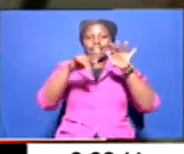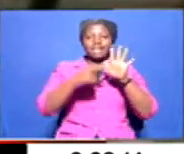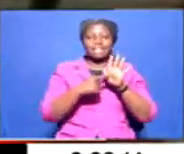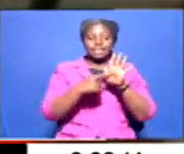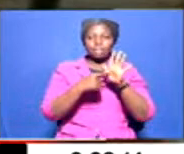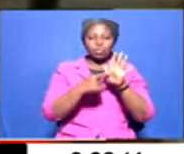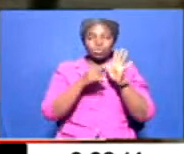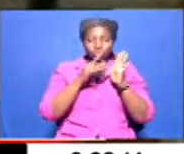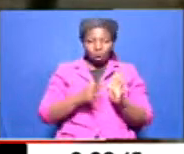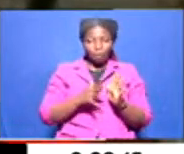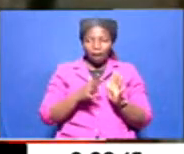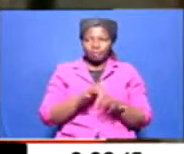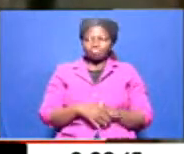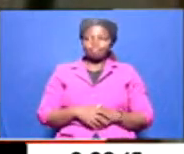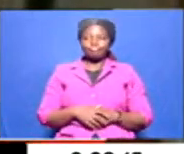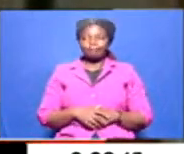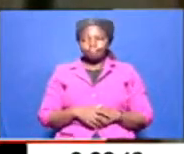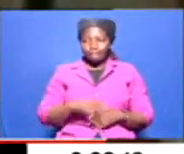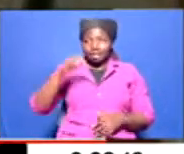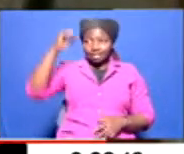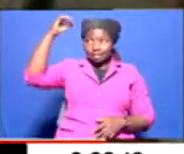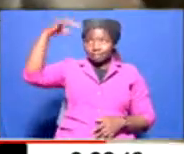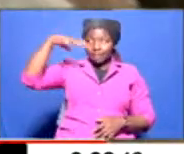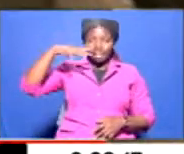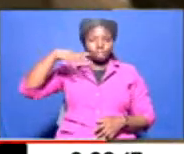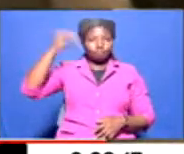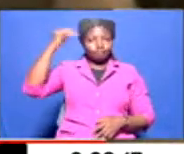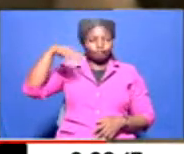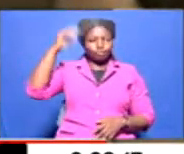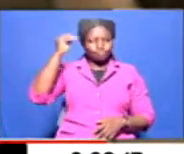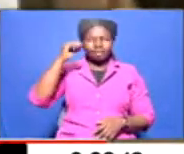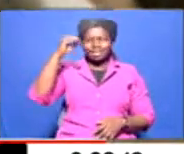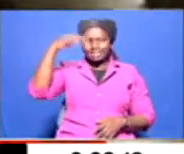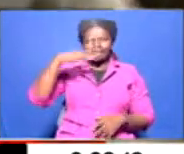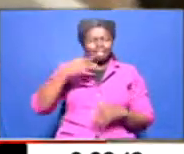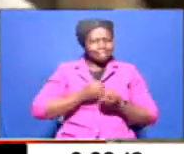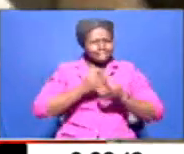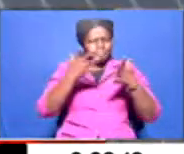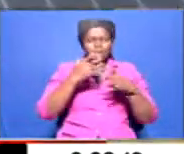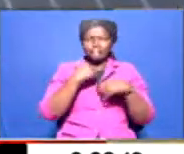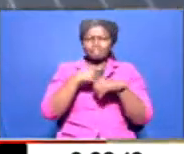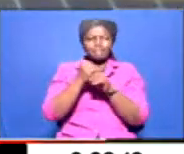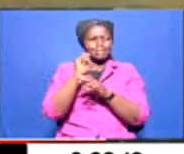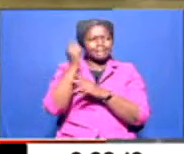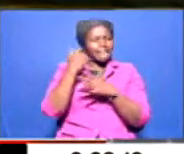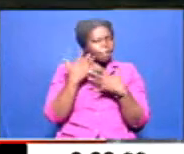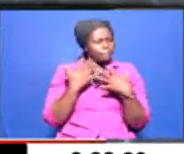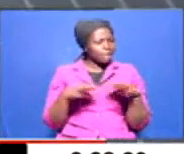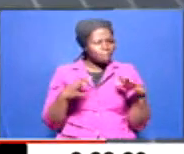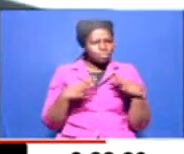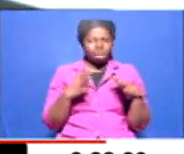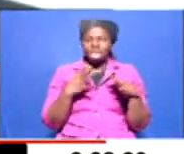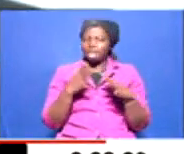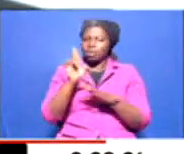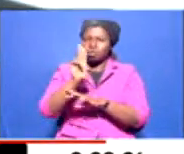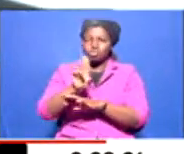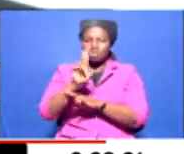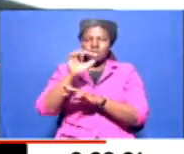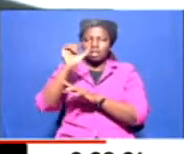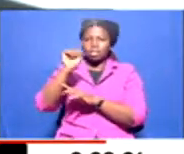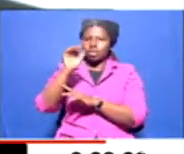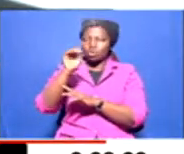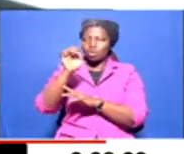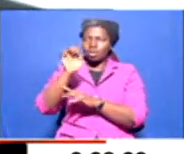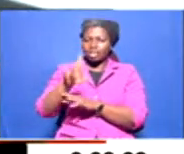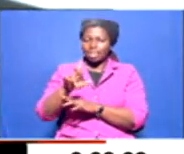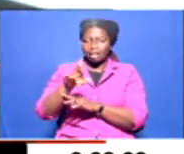Erratic and expensive electricity supply has seen the number of Kenyans embracing solar energy products increase. Affordable